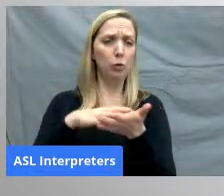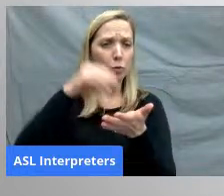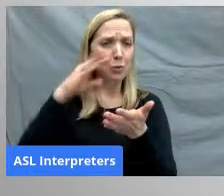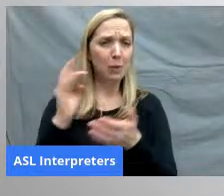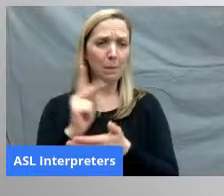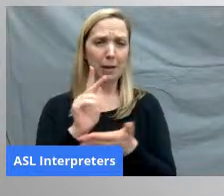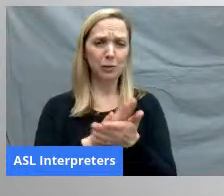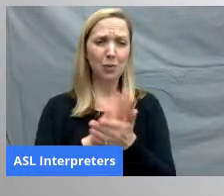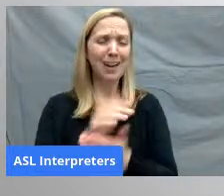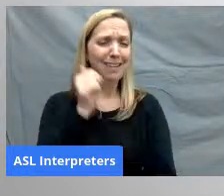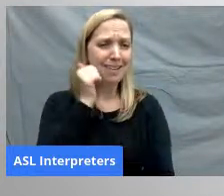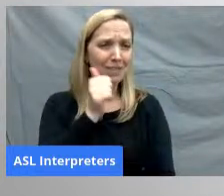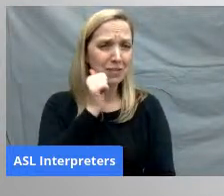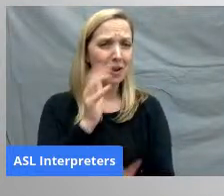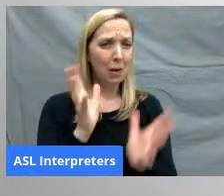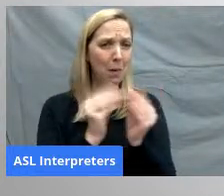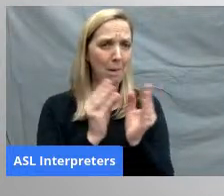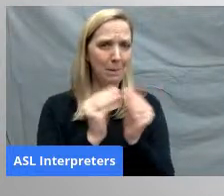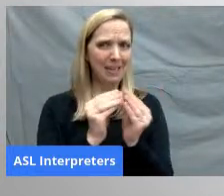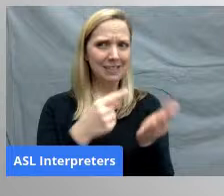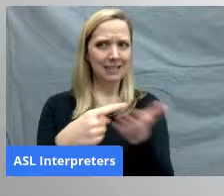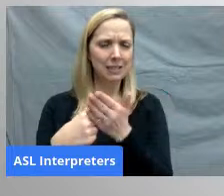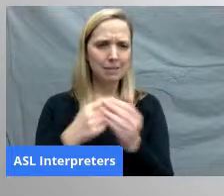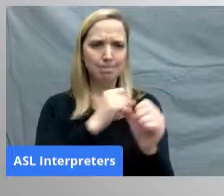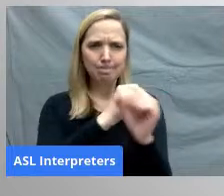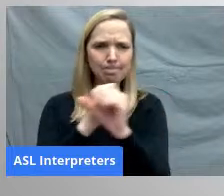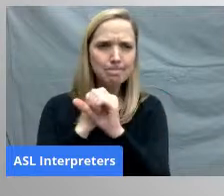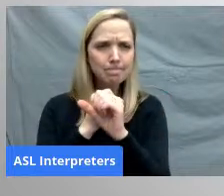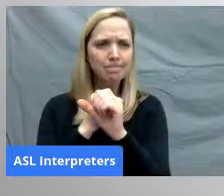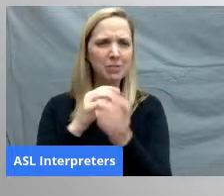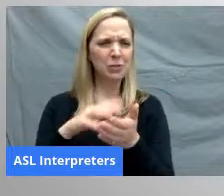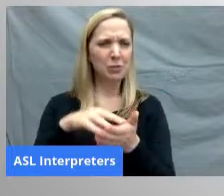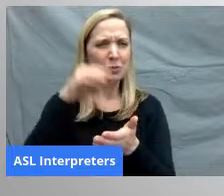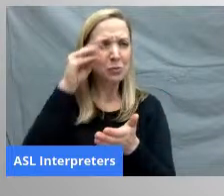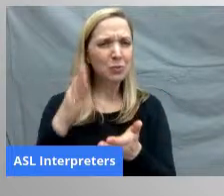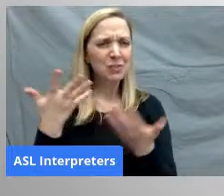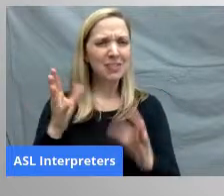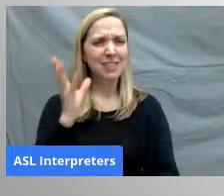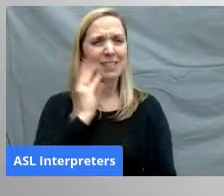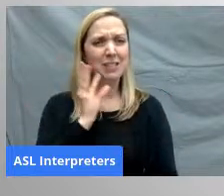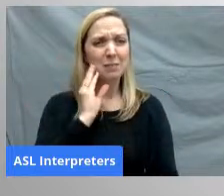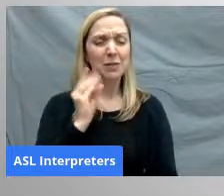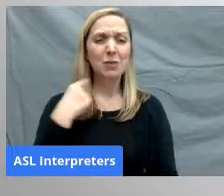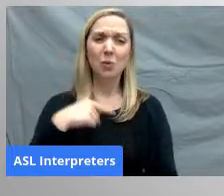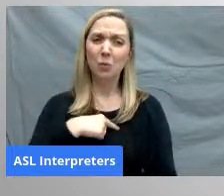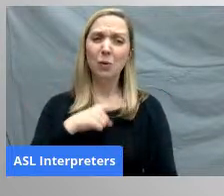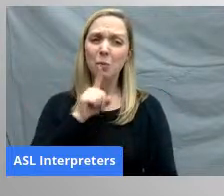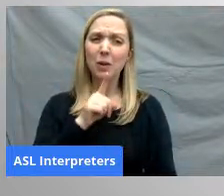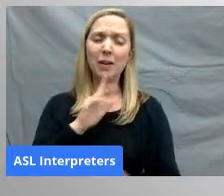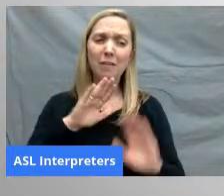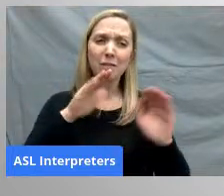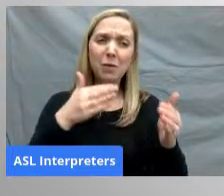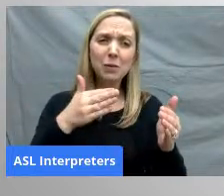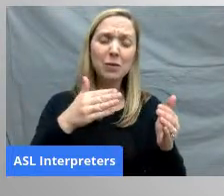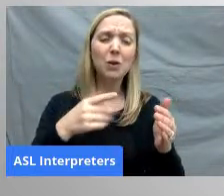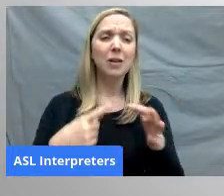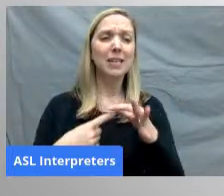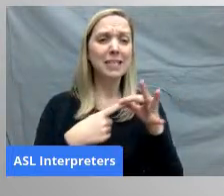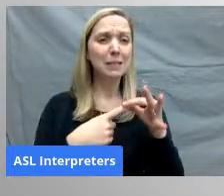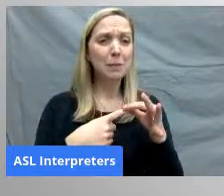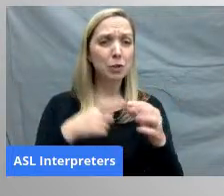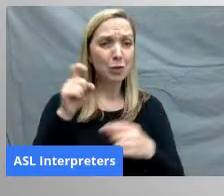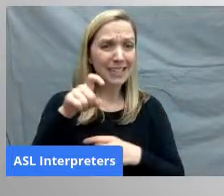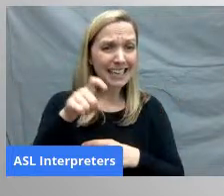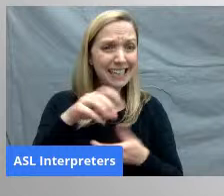We are particularly committed to our students with special needs and our high school students who have not had the